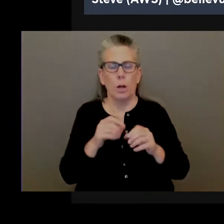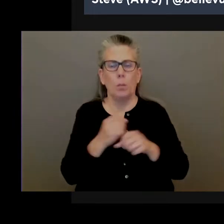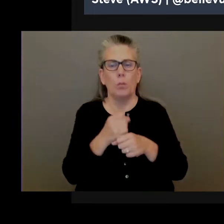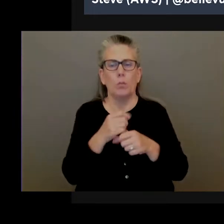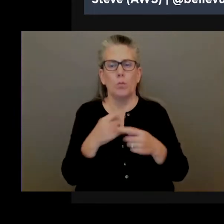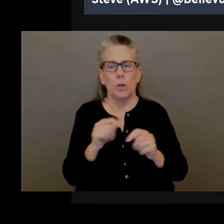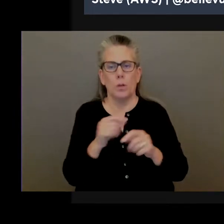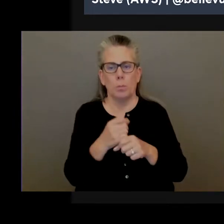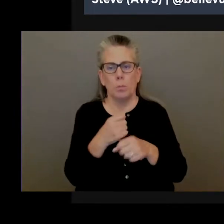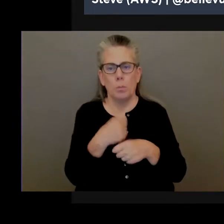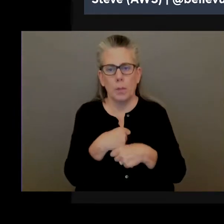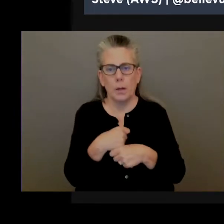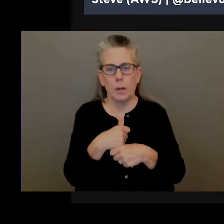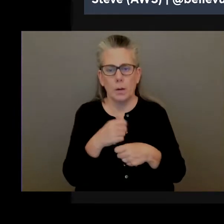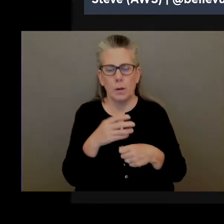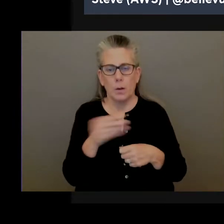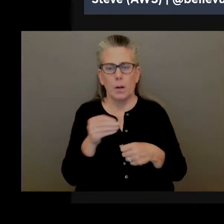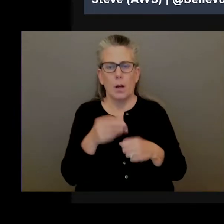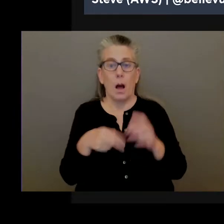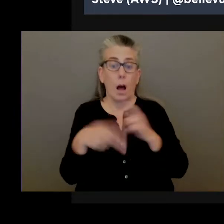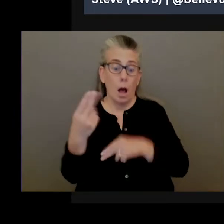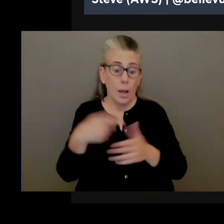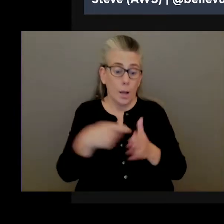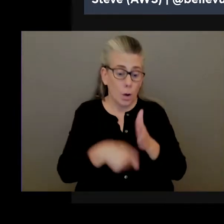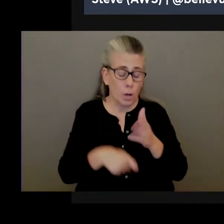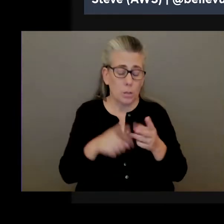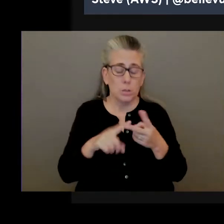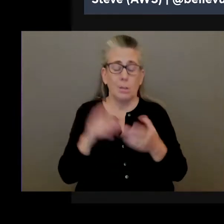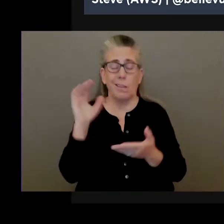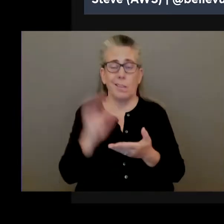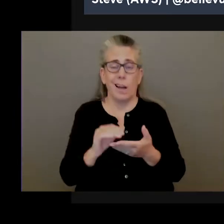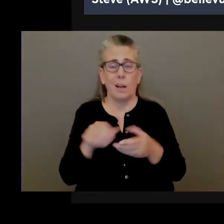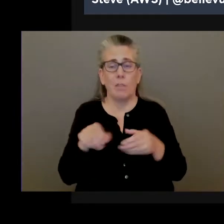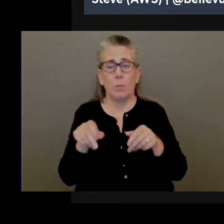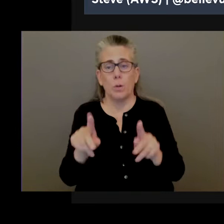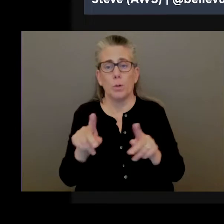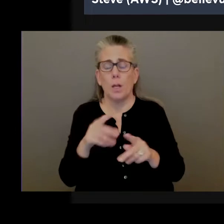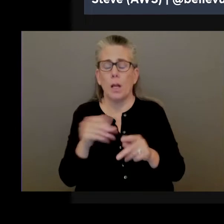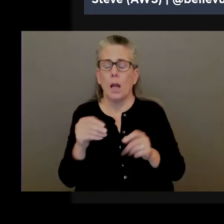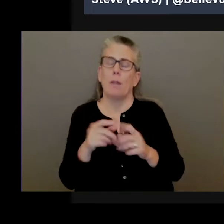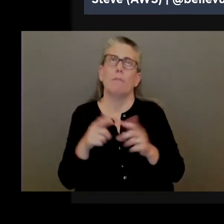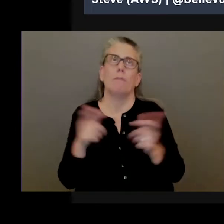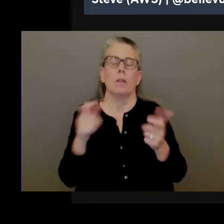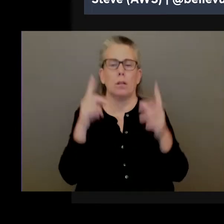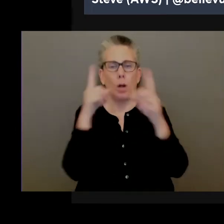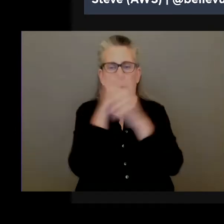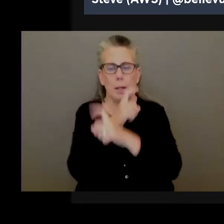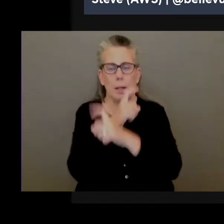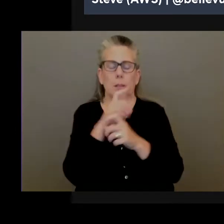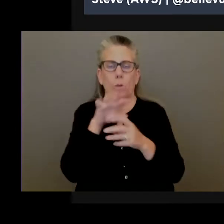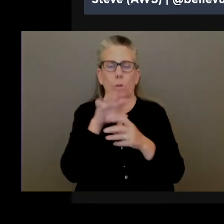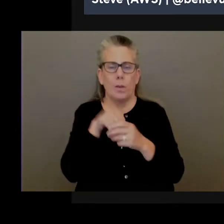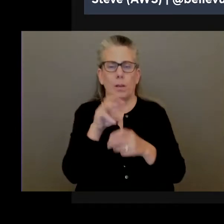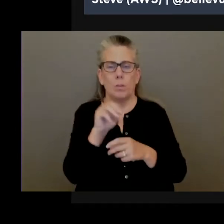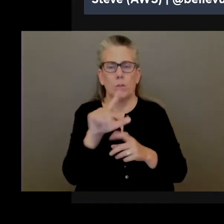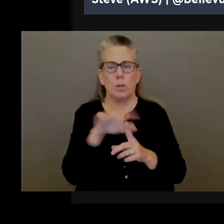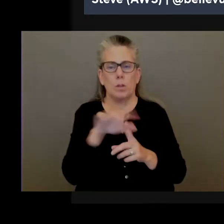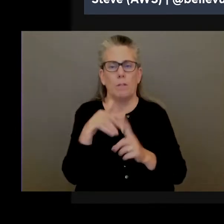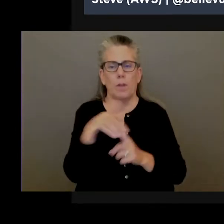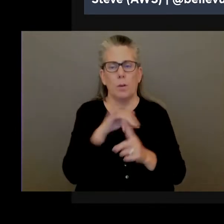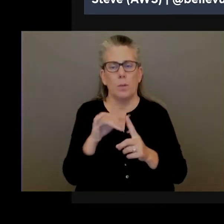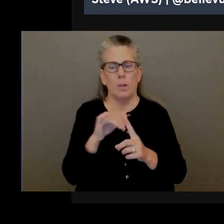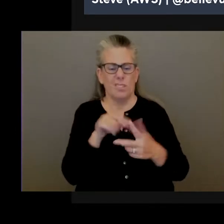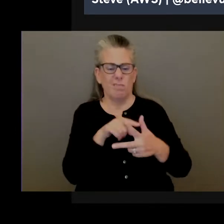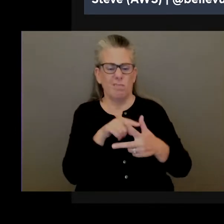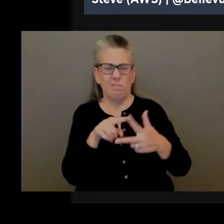development times, a high cost, a lack of agility, and a huge complexity that comes with the machine learning environments. Now, these are the key barriers, Steve, if you